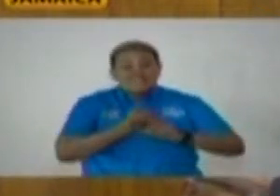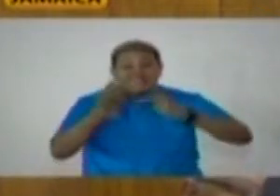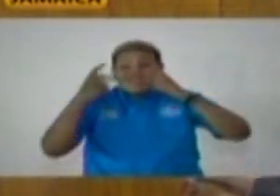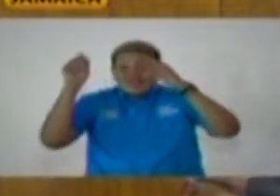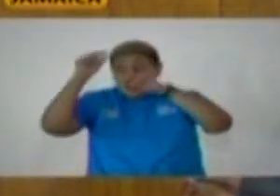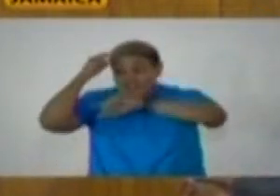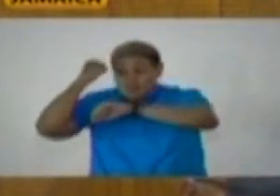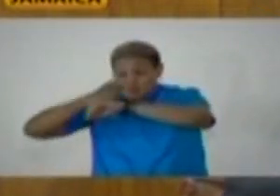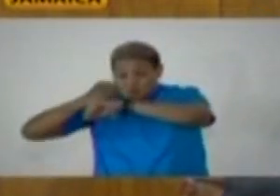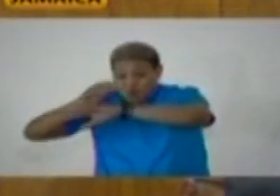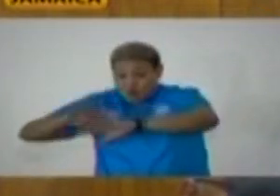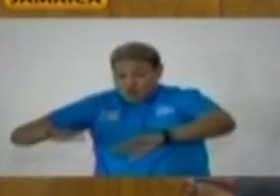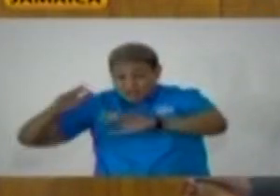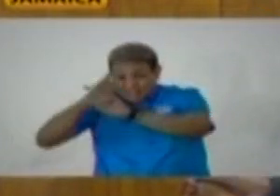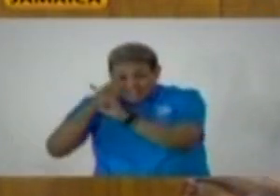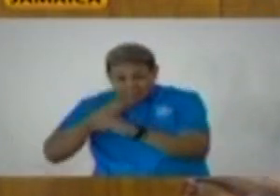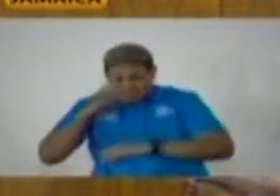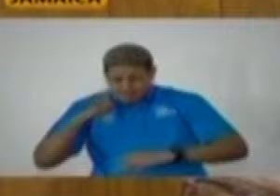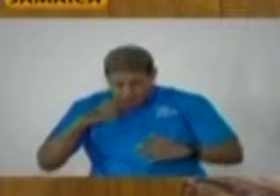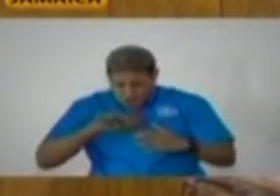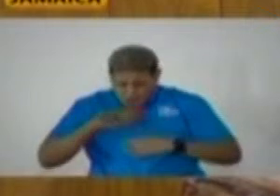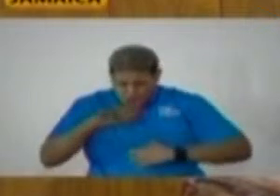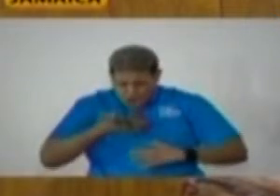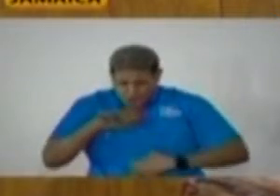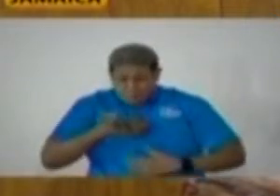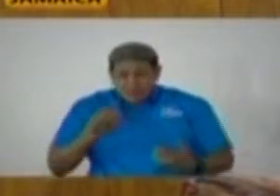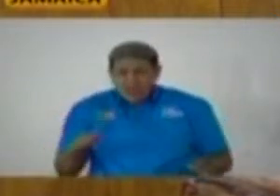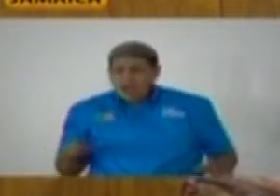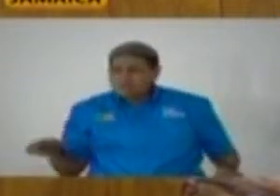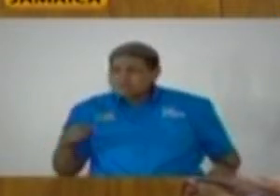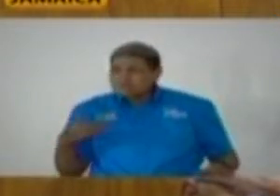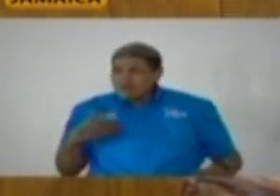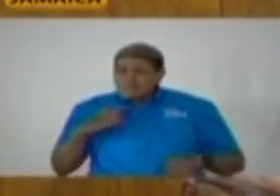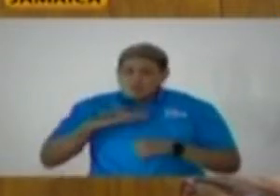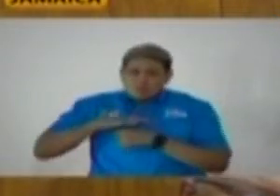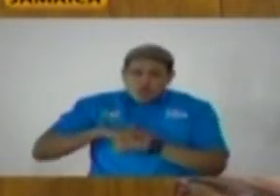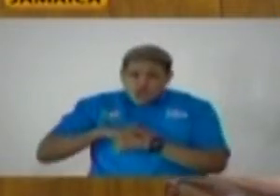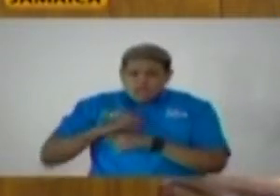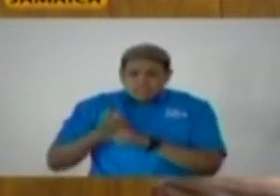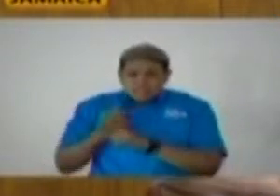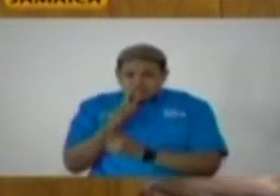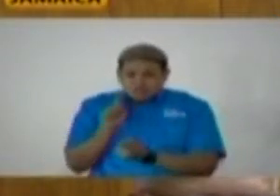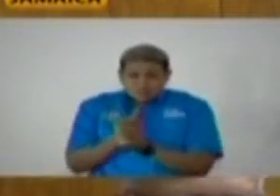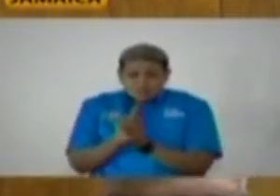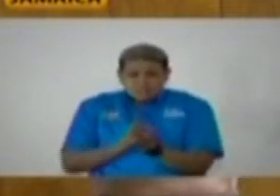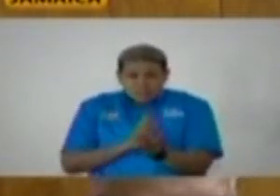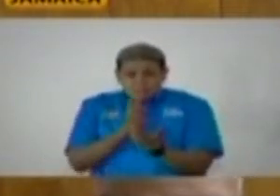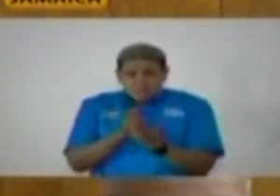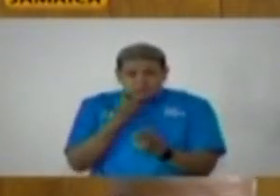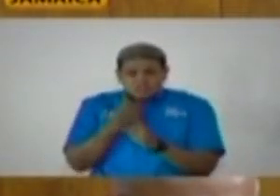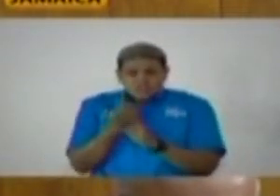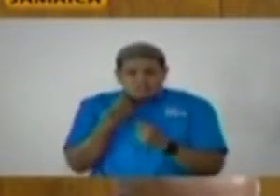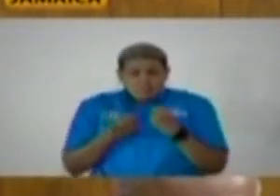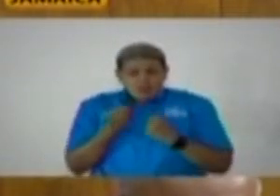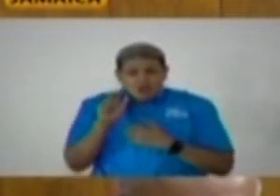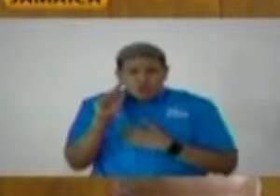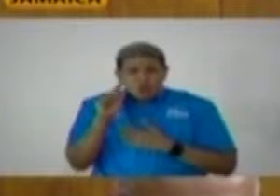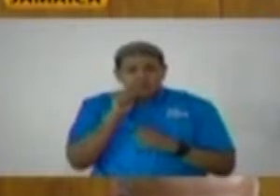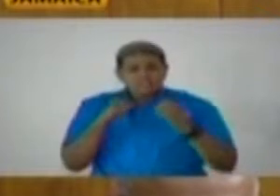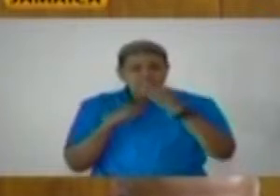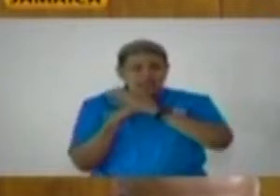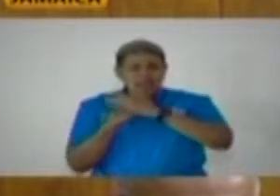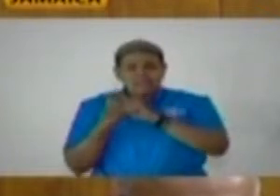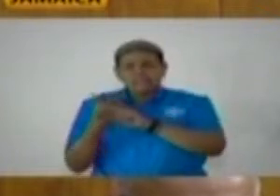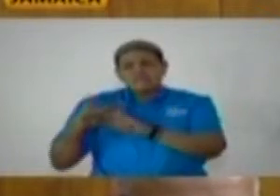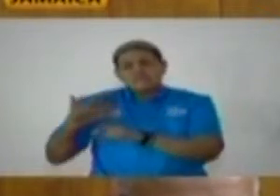sector workers are complaining that they are being pressured to meet a March 31 deadline. Yes. They